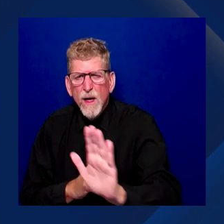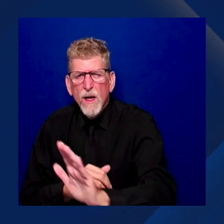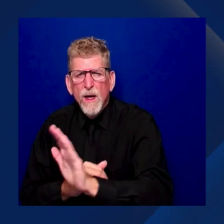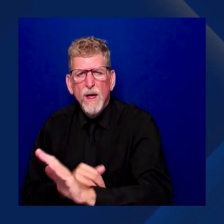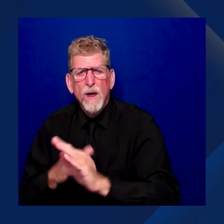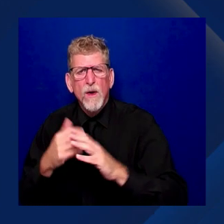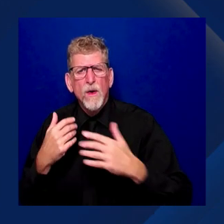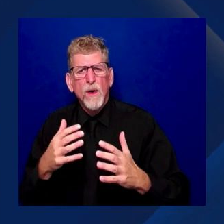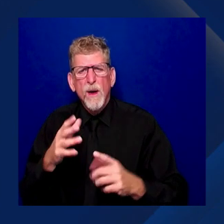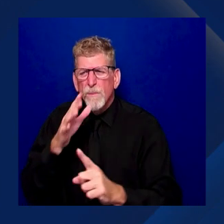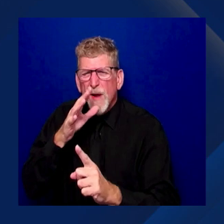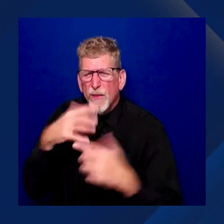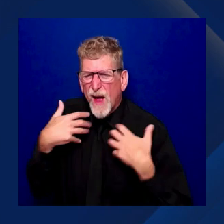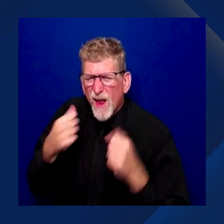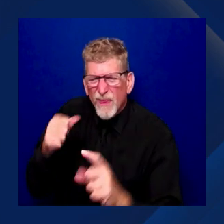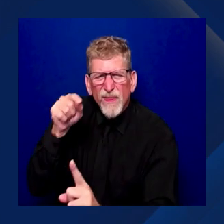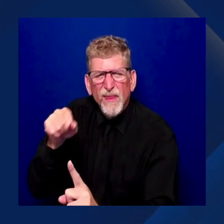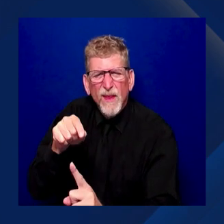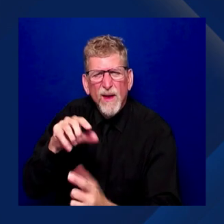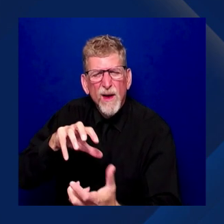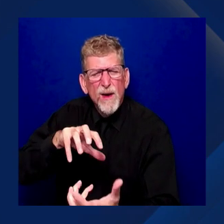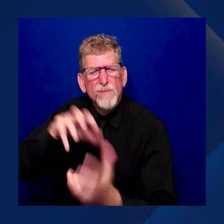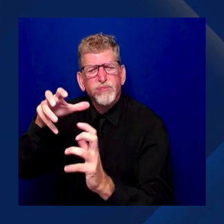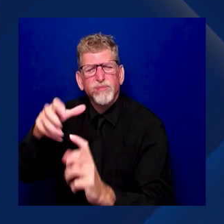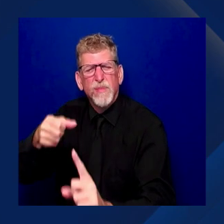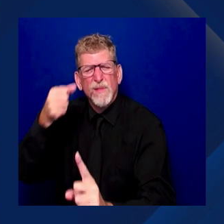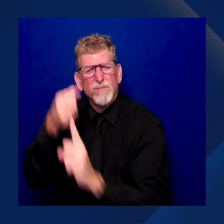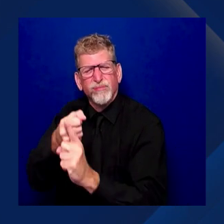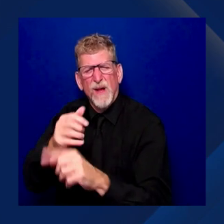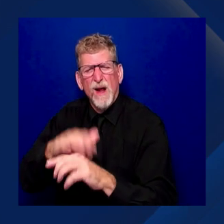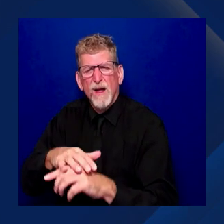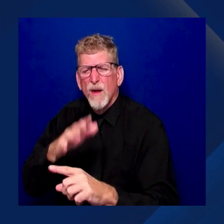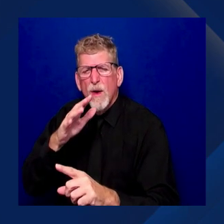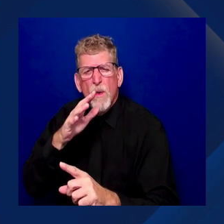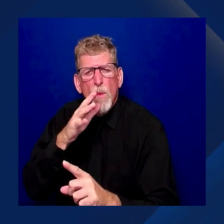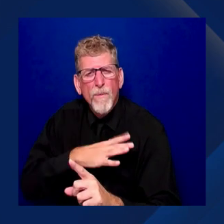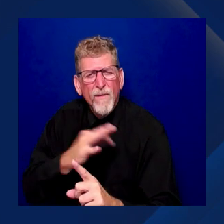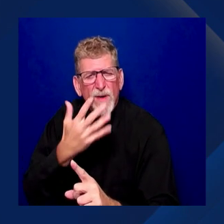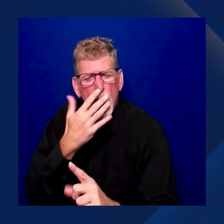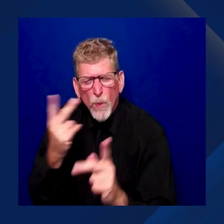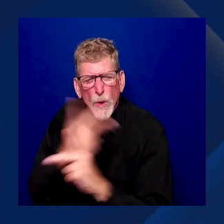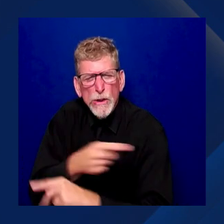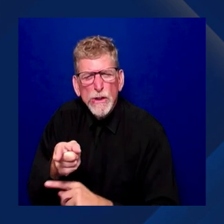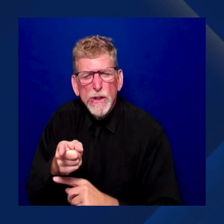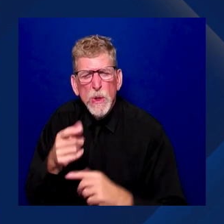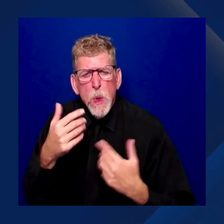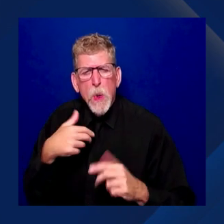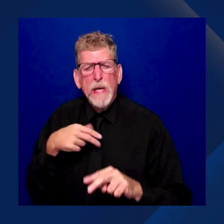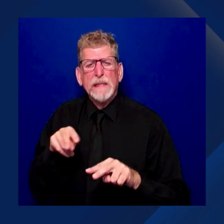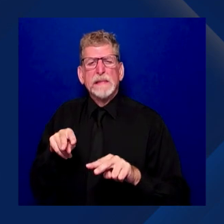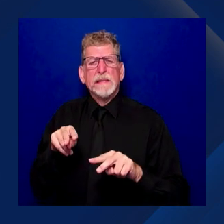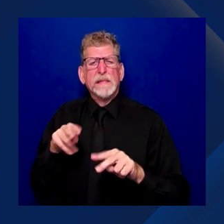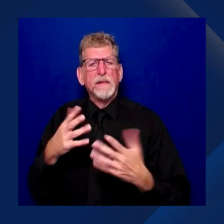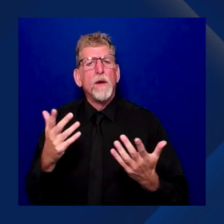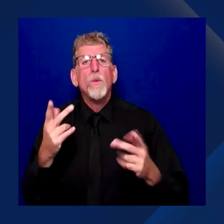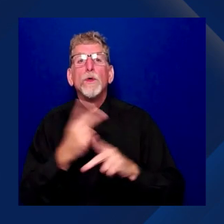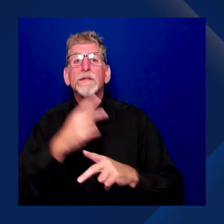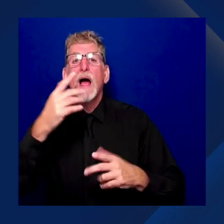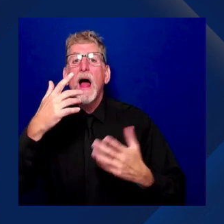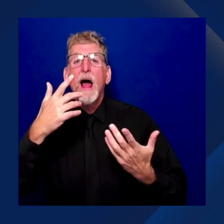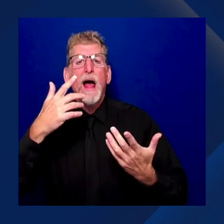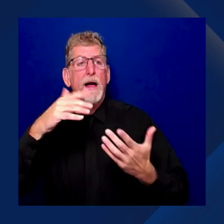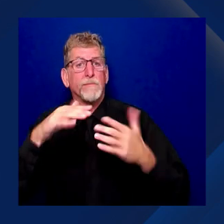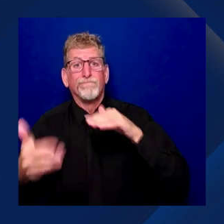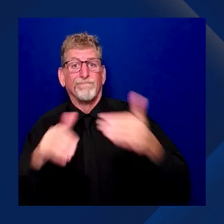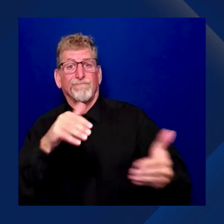impacts women of color. Anytime someone passes away from a health complication, it is tragic. But the reason